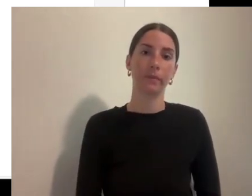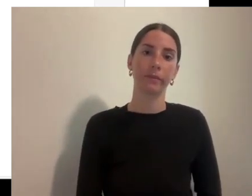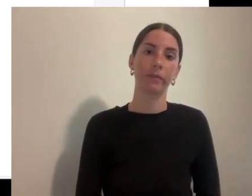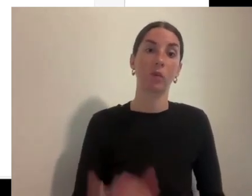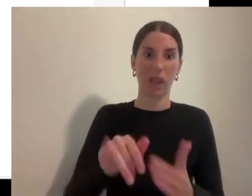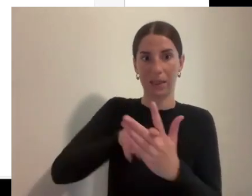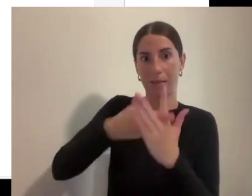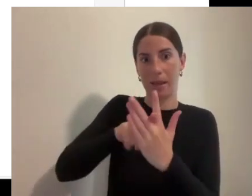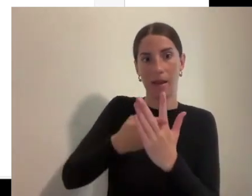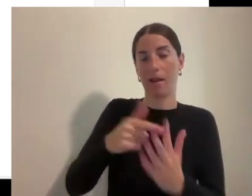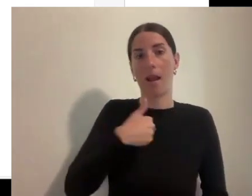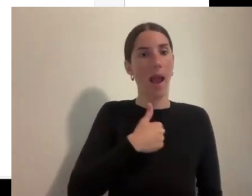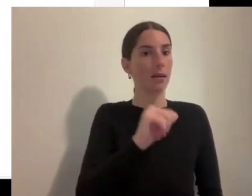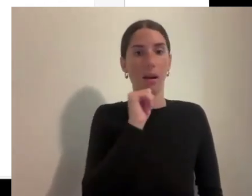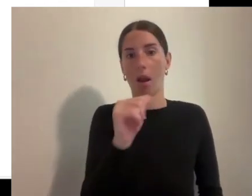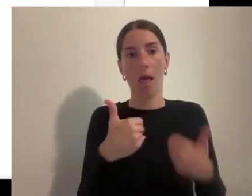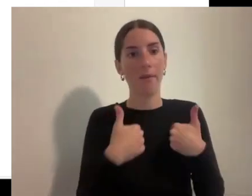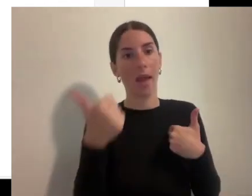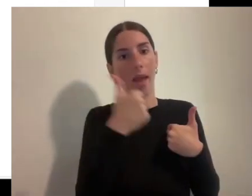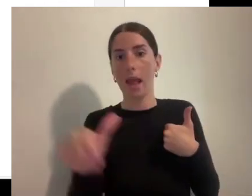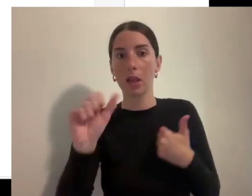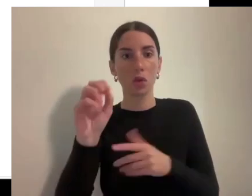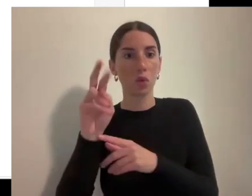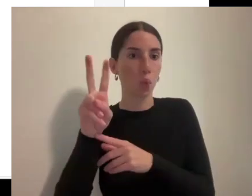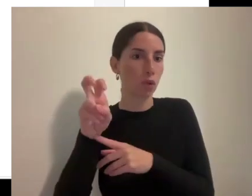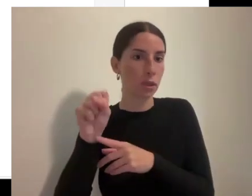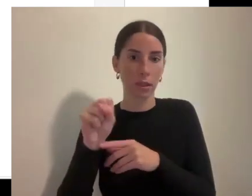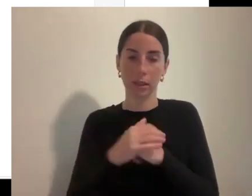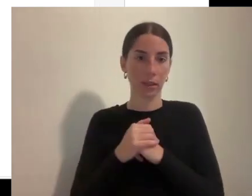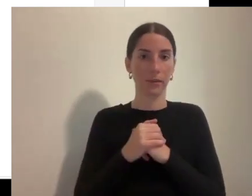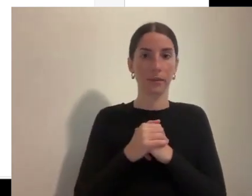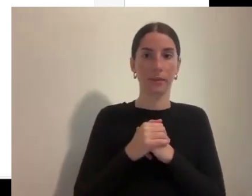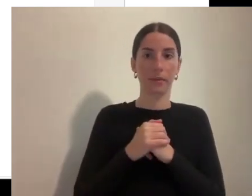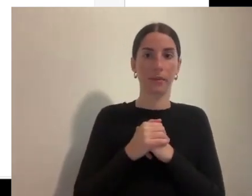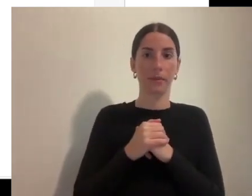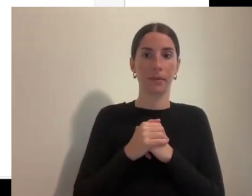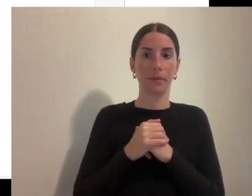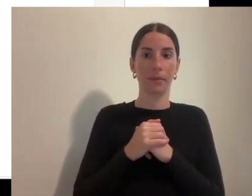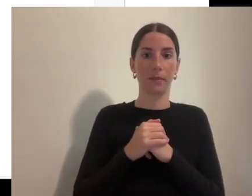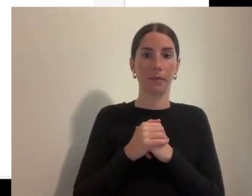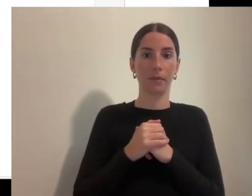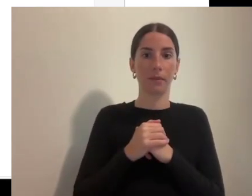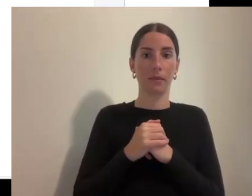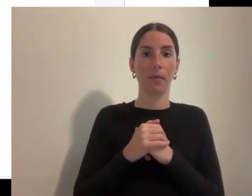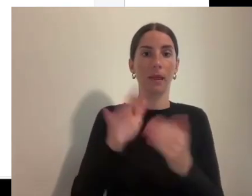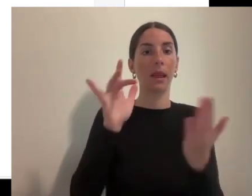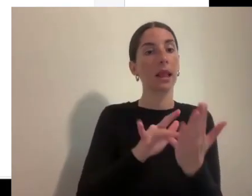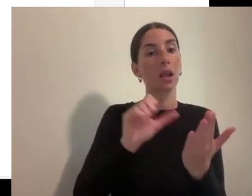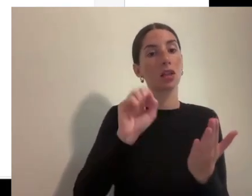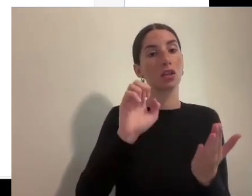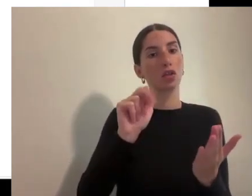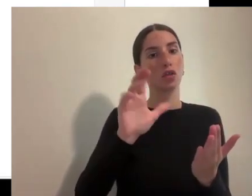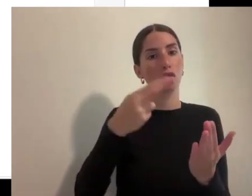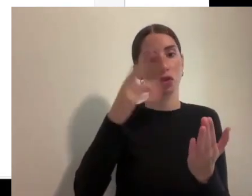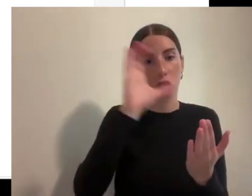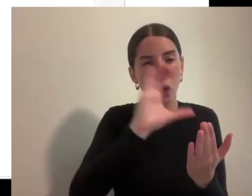didn't have any sources. Then this is when I clicked the search button and I got this,